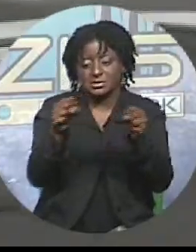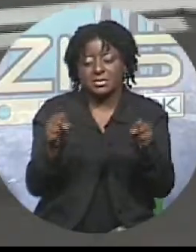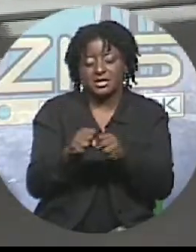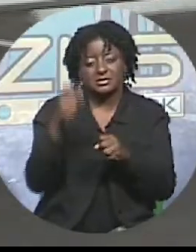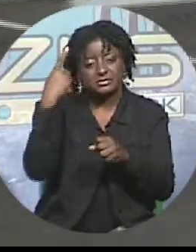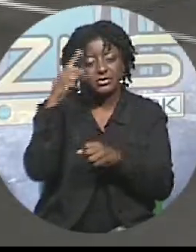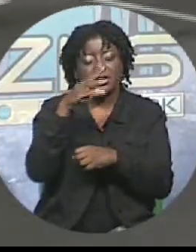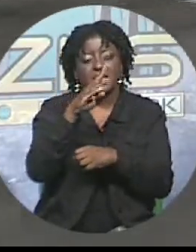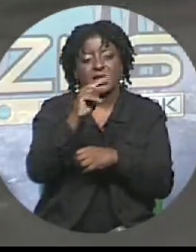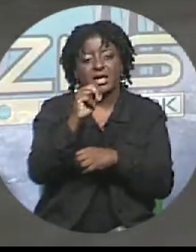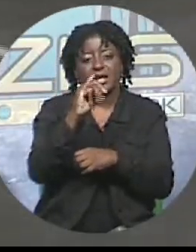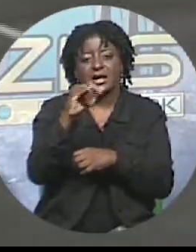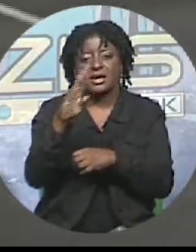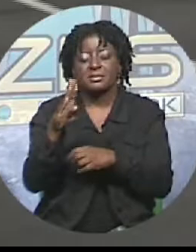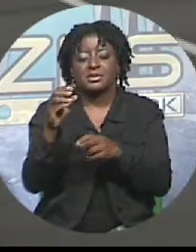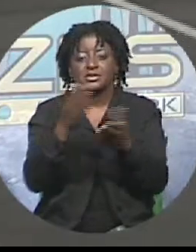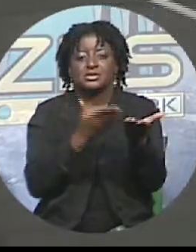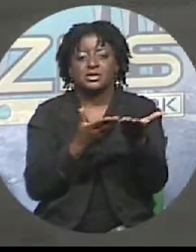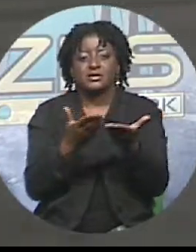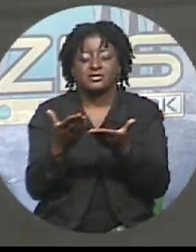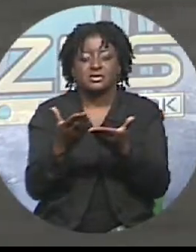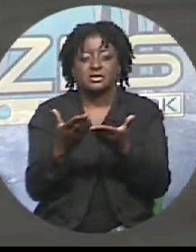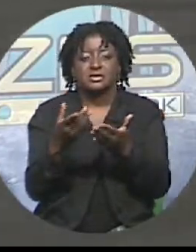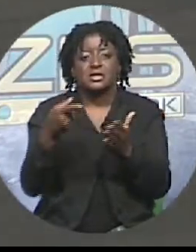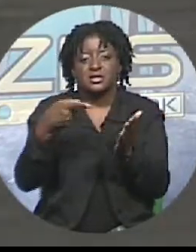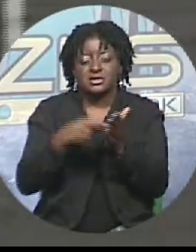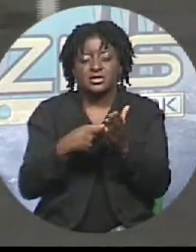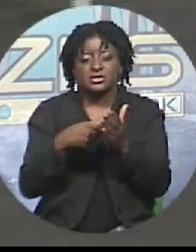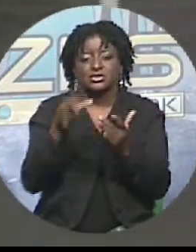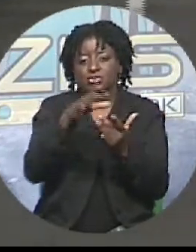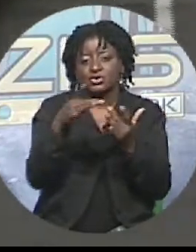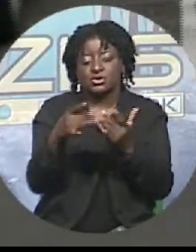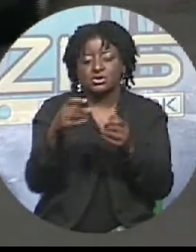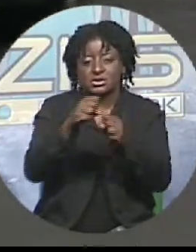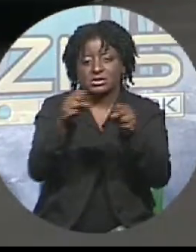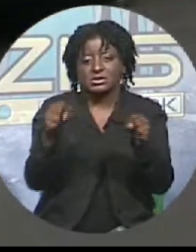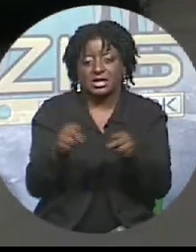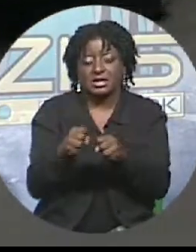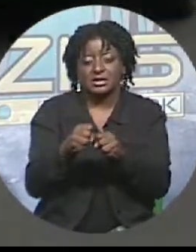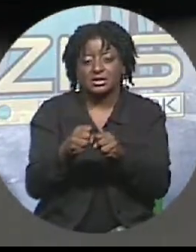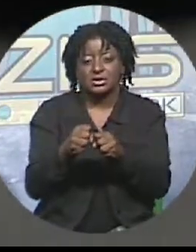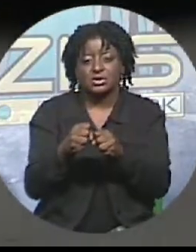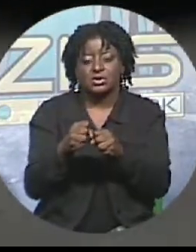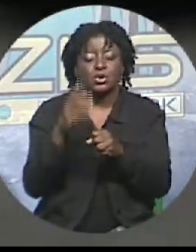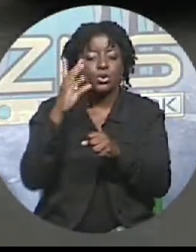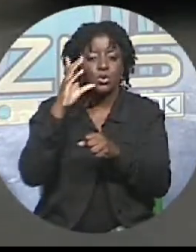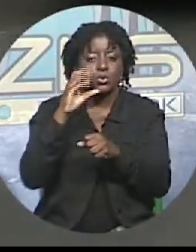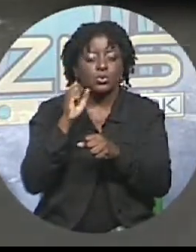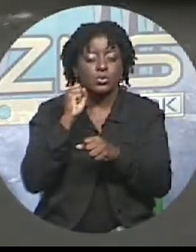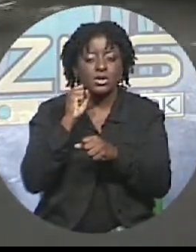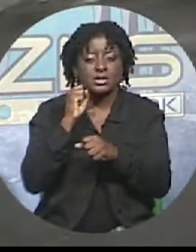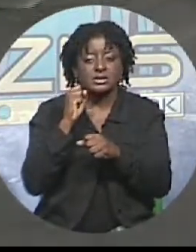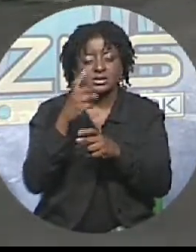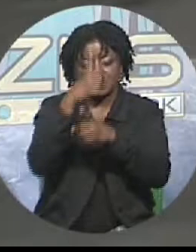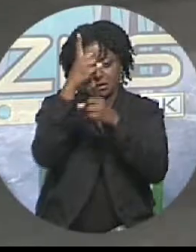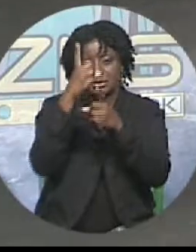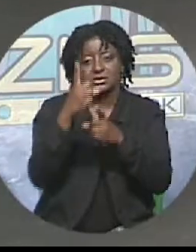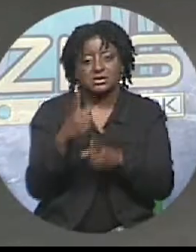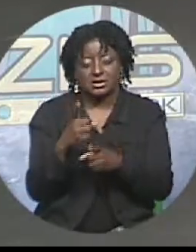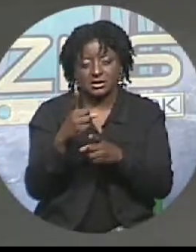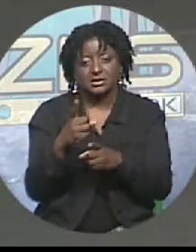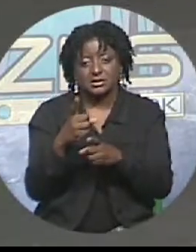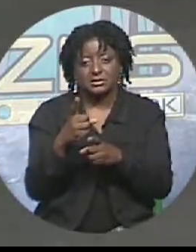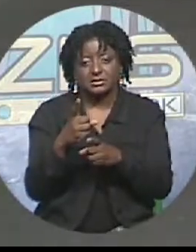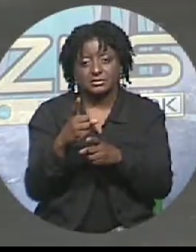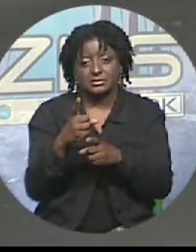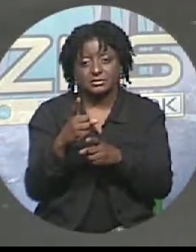Rowe says the chosen site was by no means a random selection, but rather a calculated decision, taking into account the size